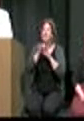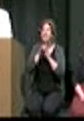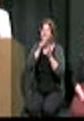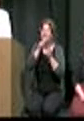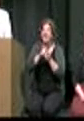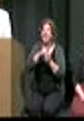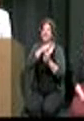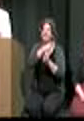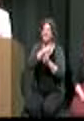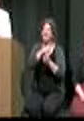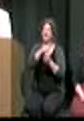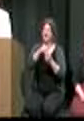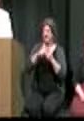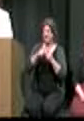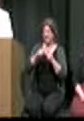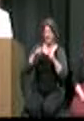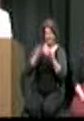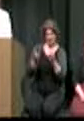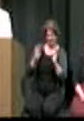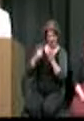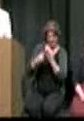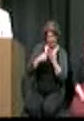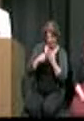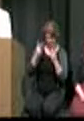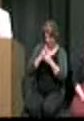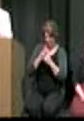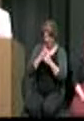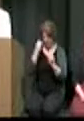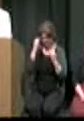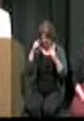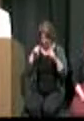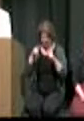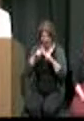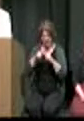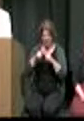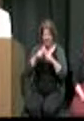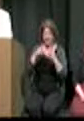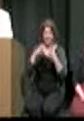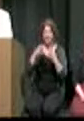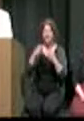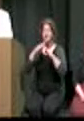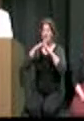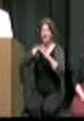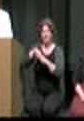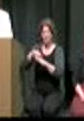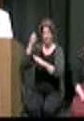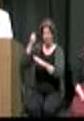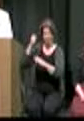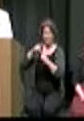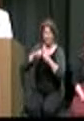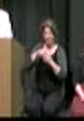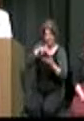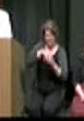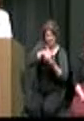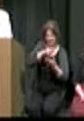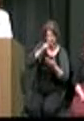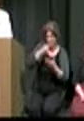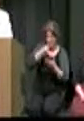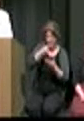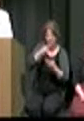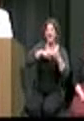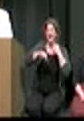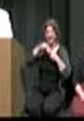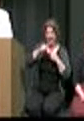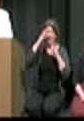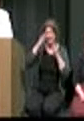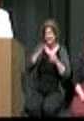once you know, the group came together and was like, okay, before we can remove the dam, we need to remove this sediment. There needed to be some sampling done.